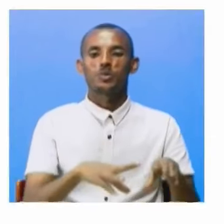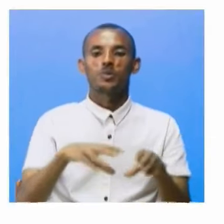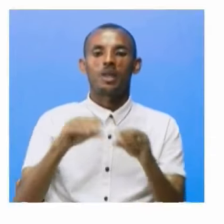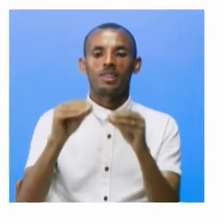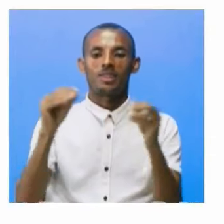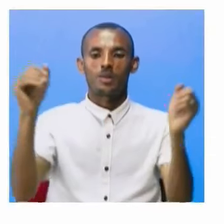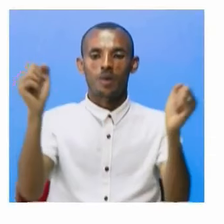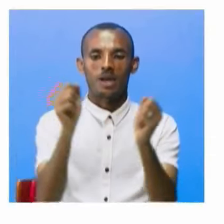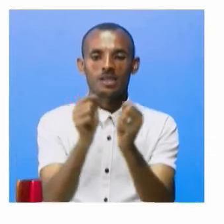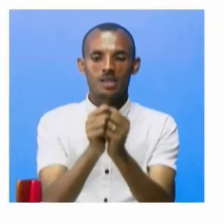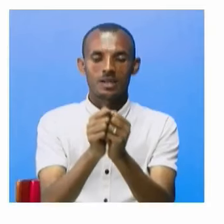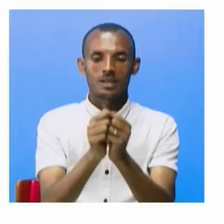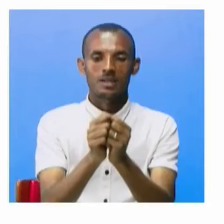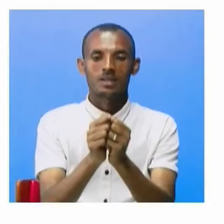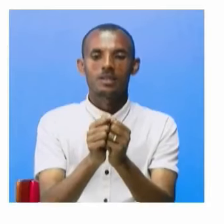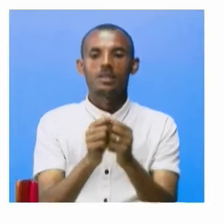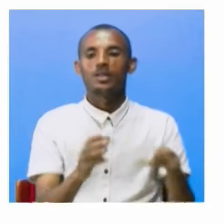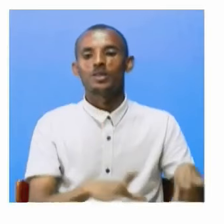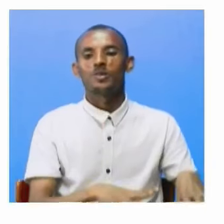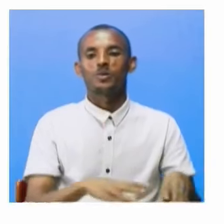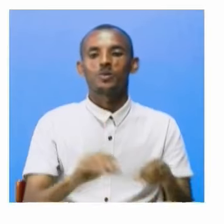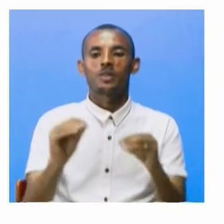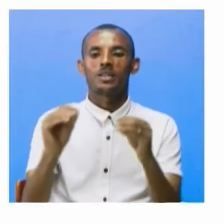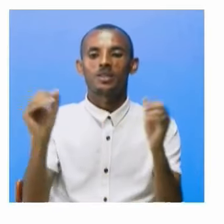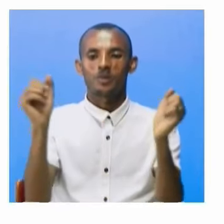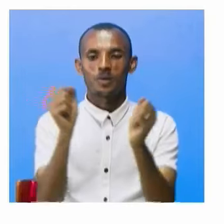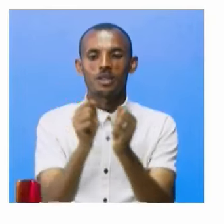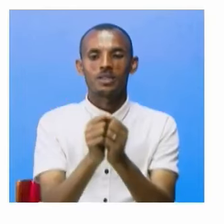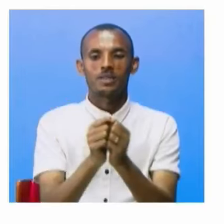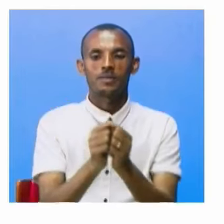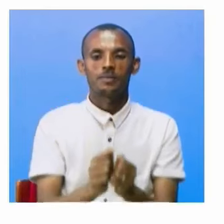together, students,